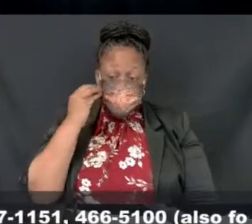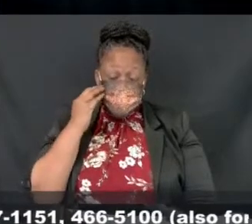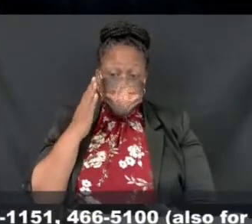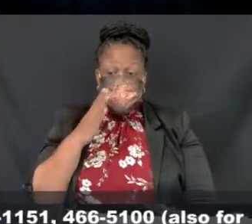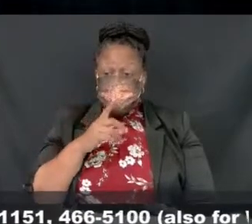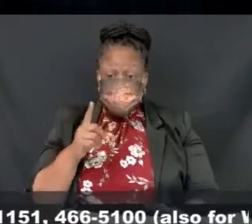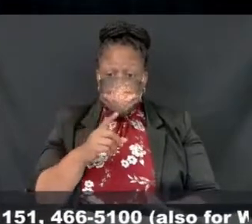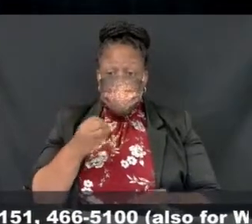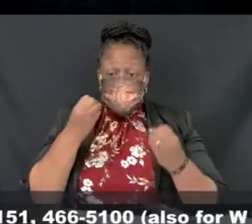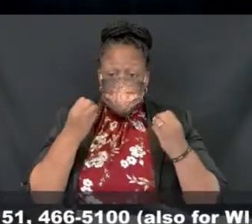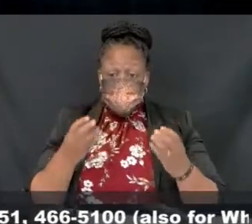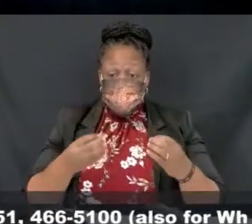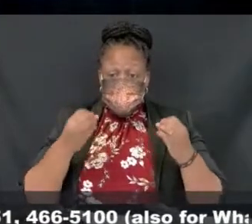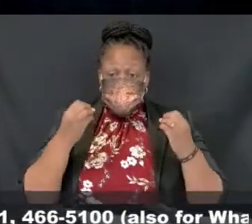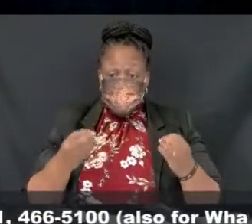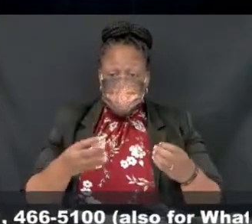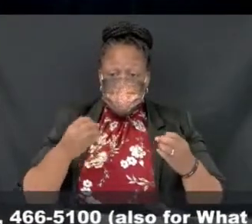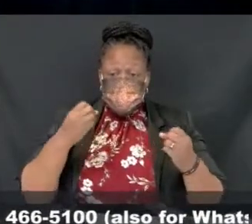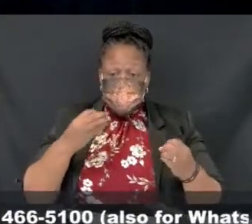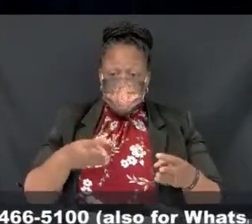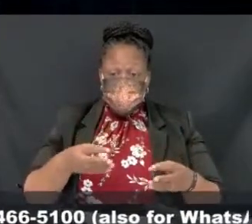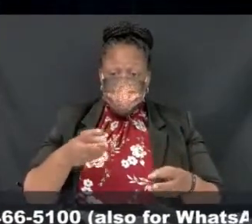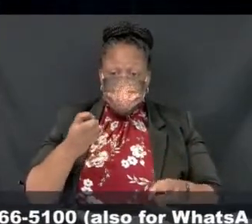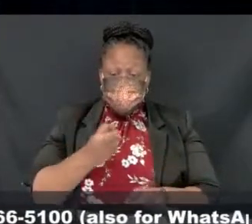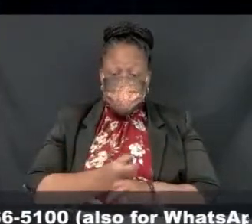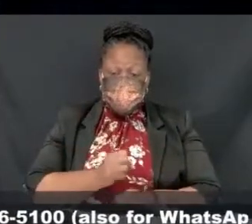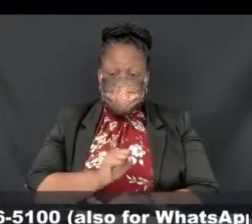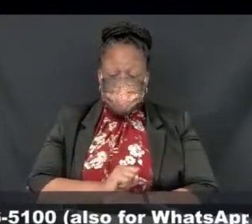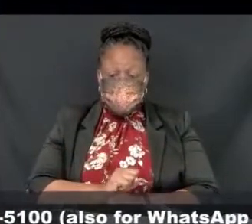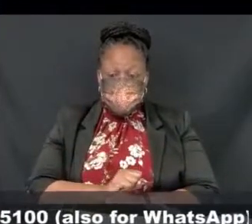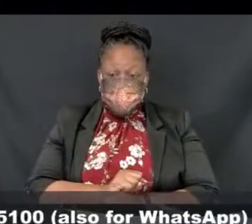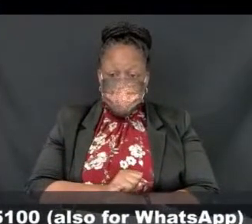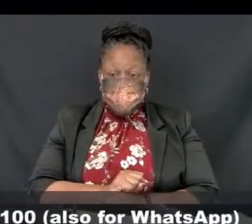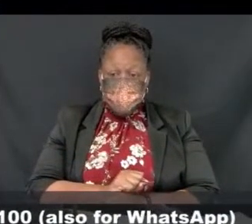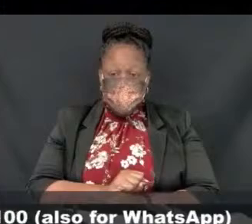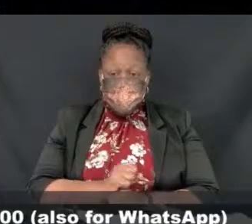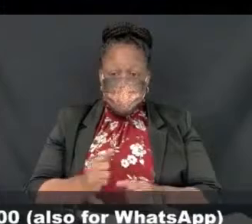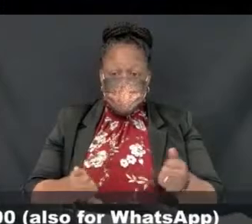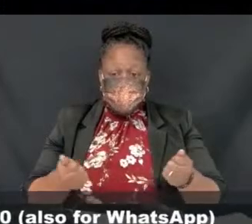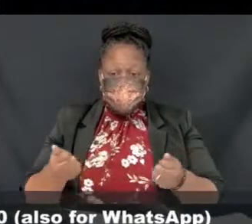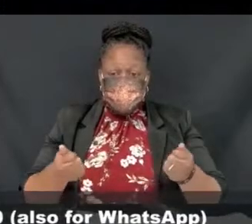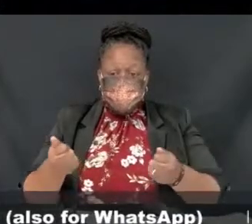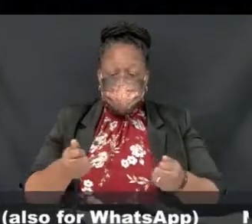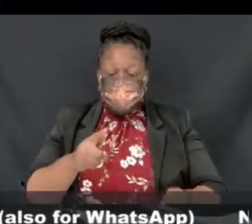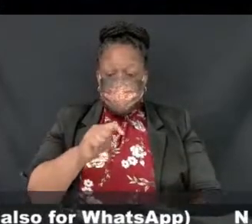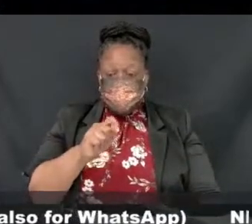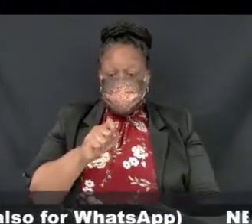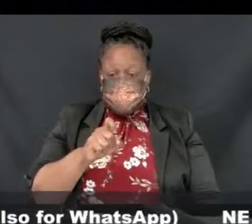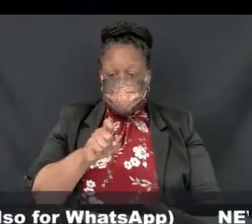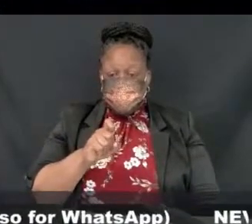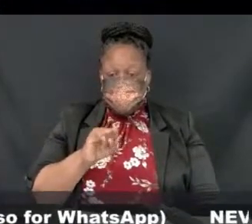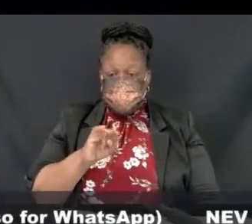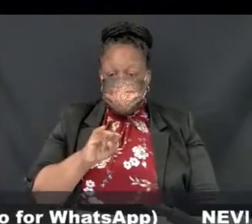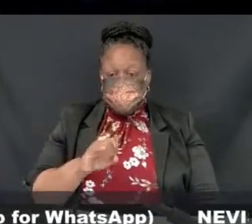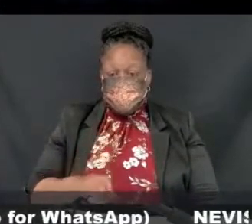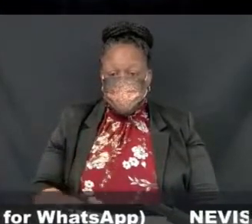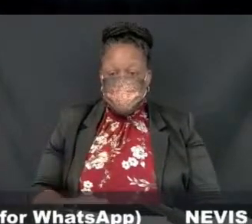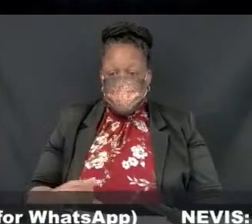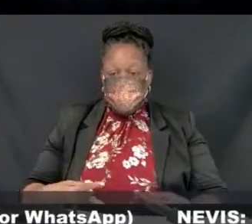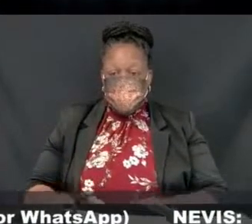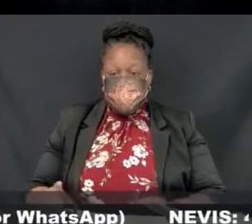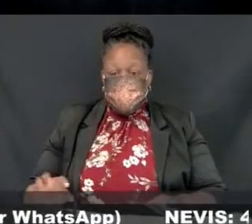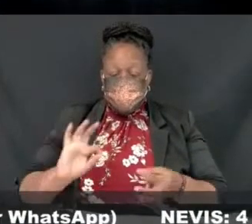lot with our corridor of containment. Taxi operators, they were critical. Those taxi operators who went and got